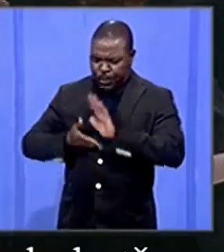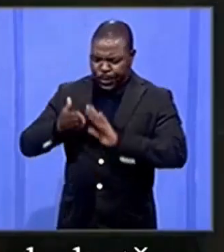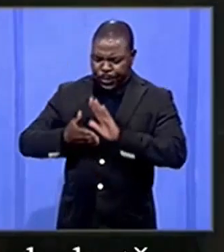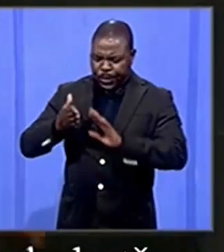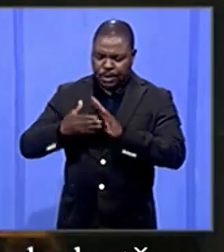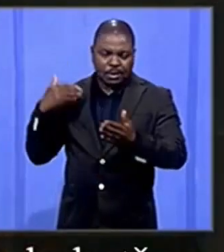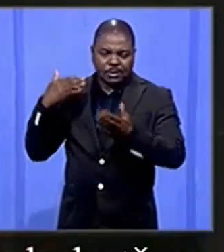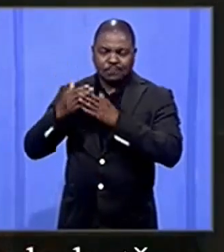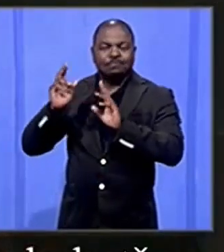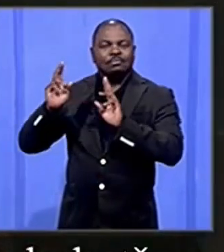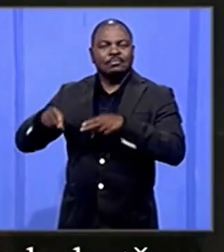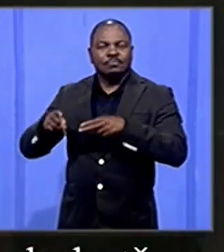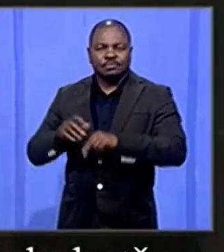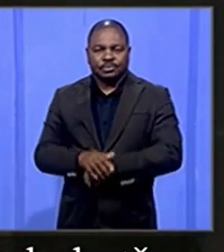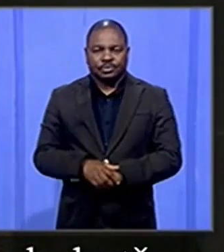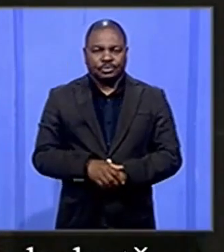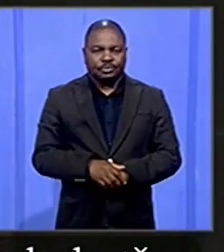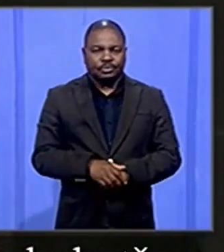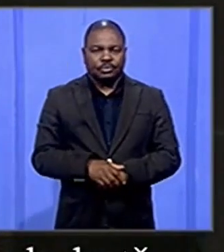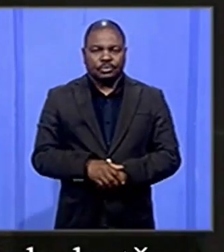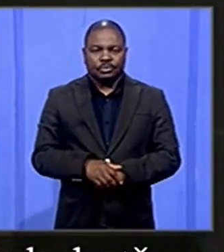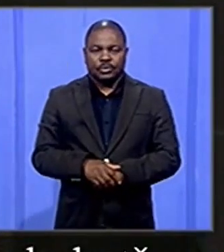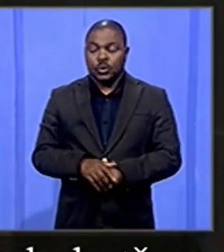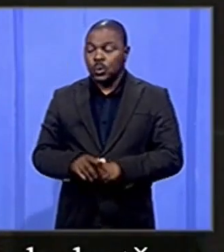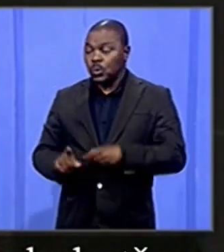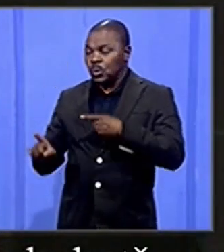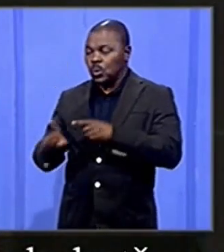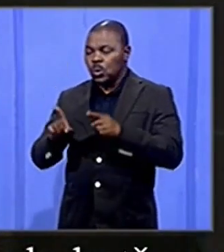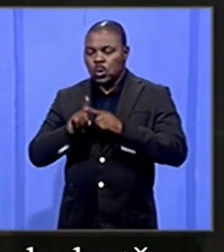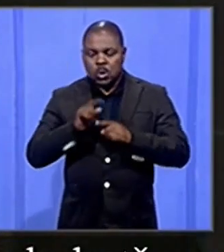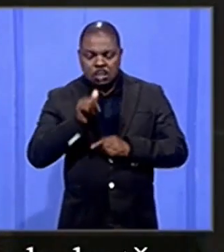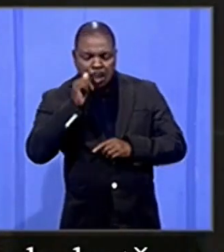mafelelo. He knew the perils of underground work.